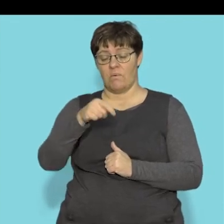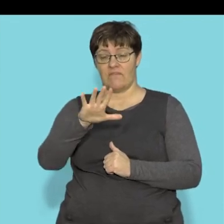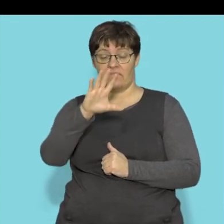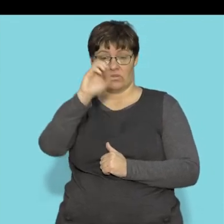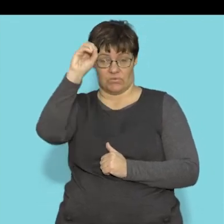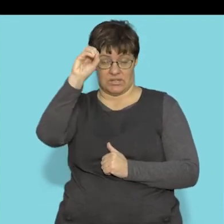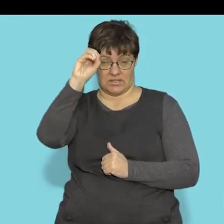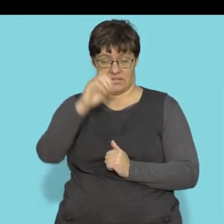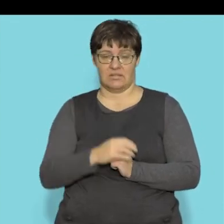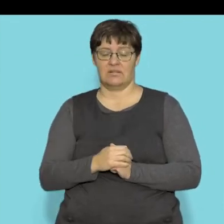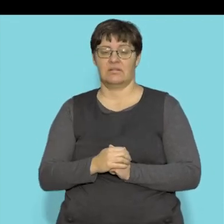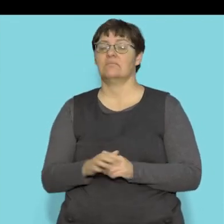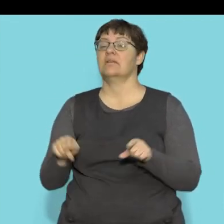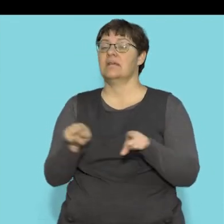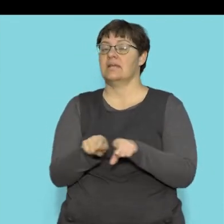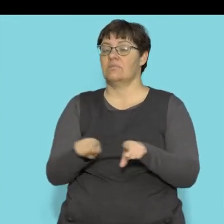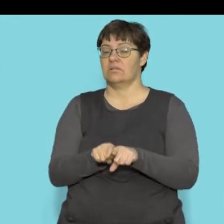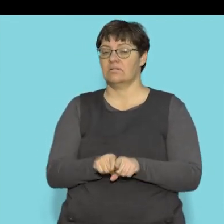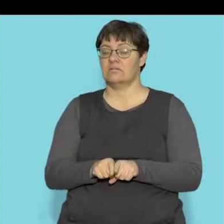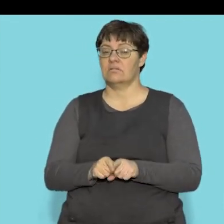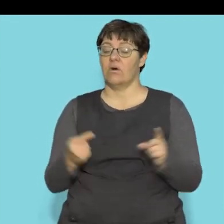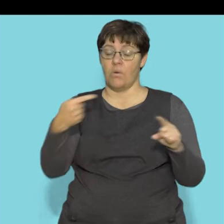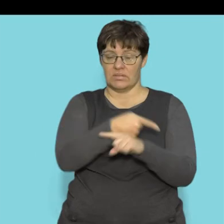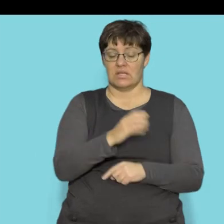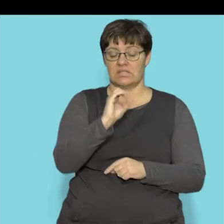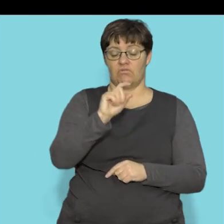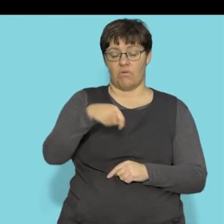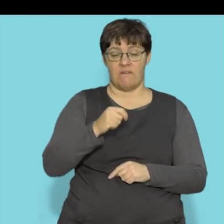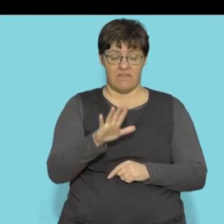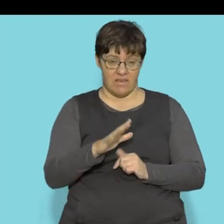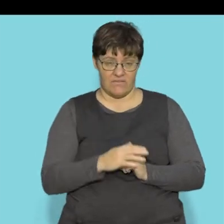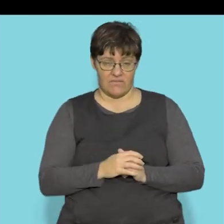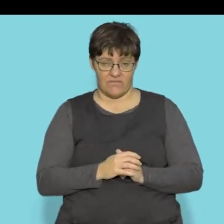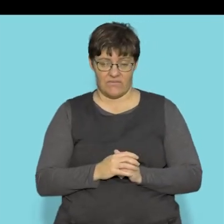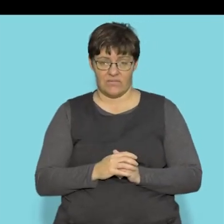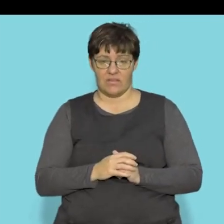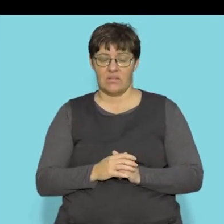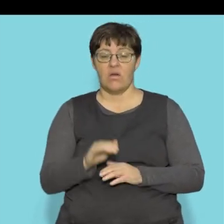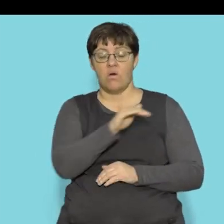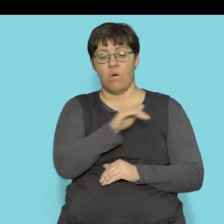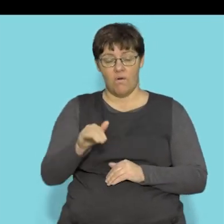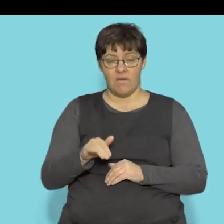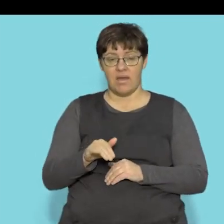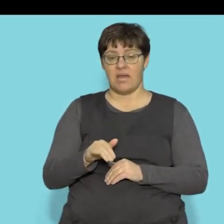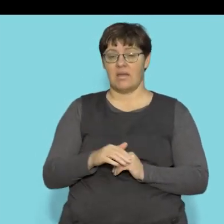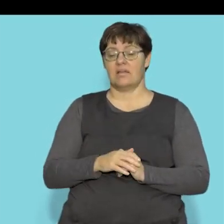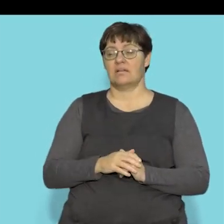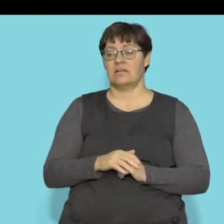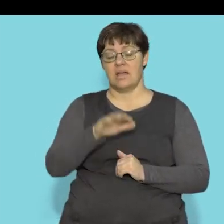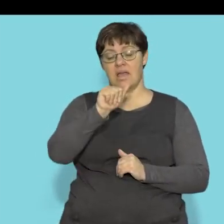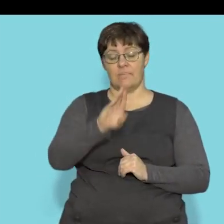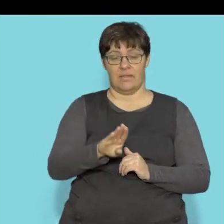35,5 degrees will be equal to my opposite, which is 0,5, over my adjacent, which